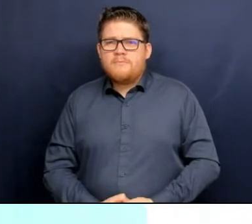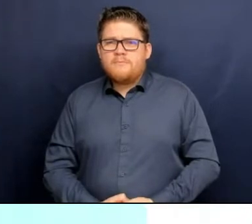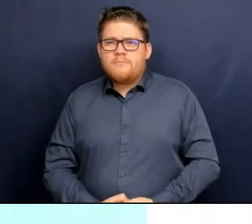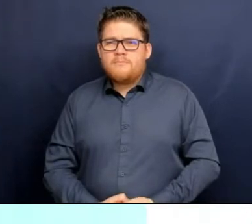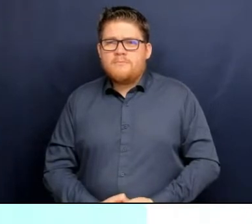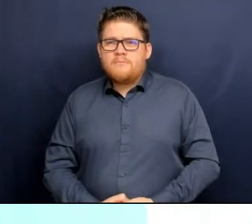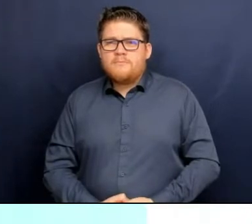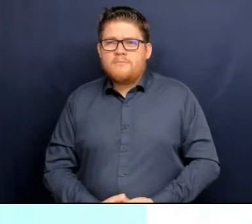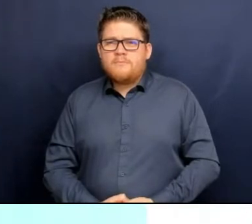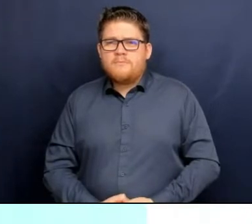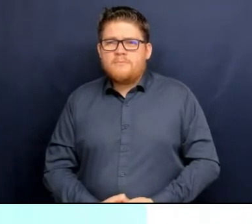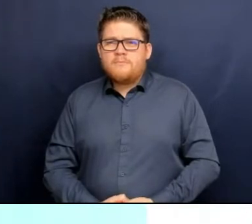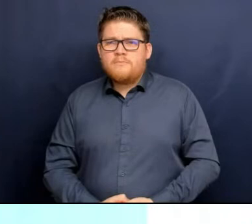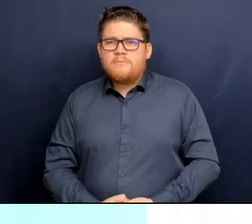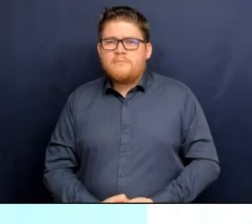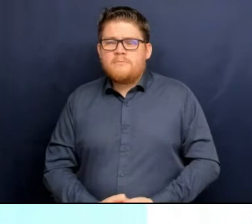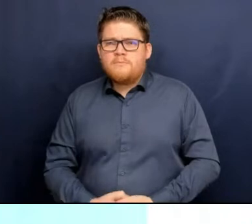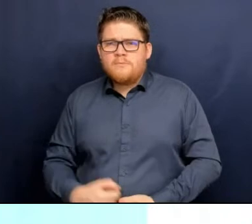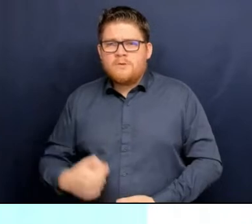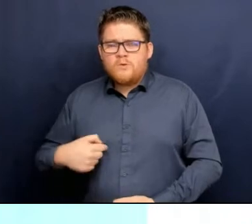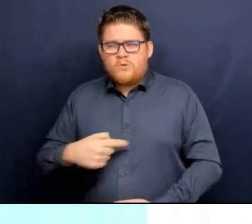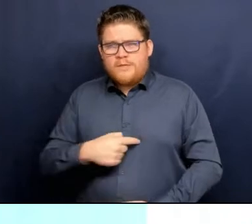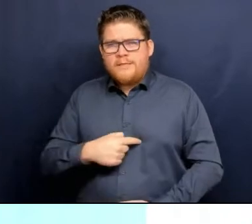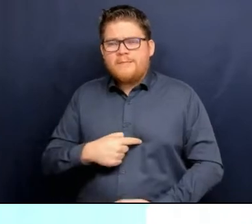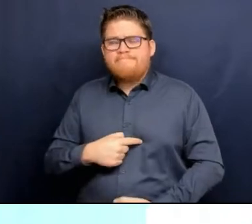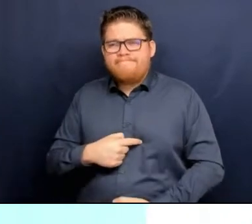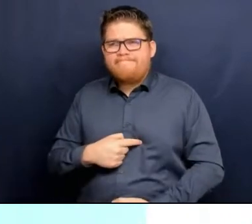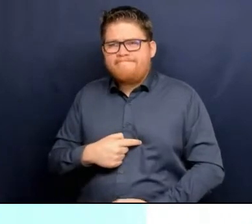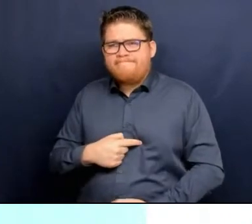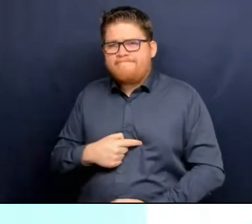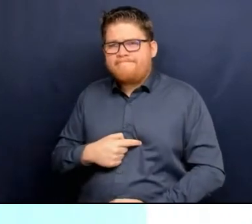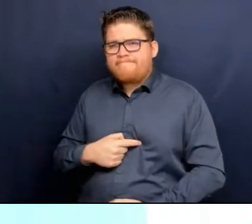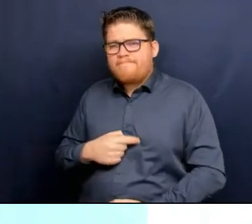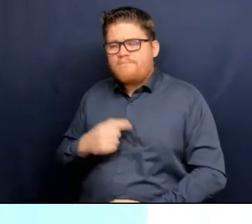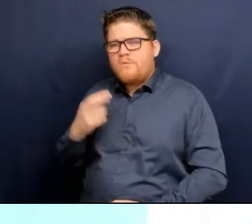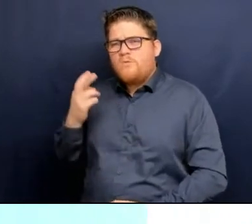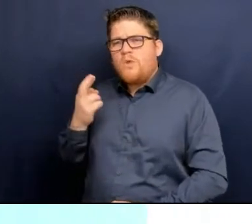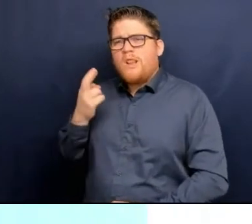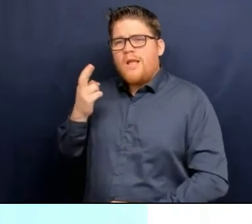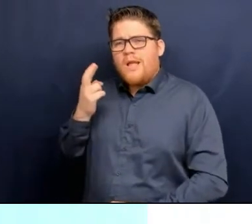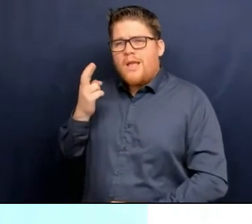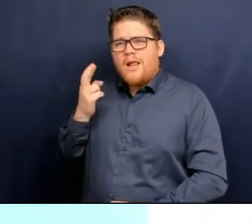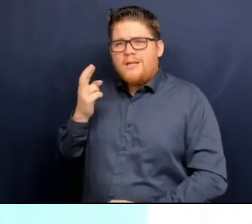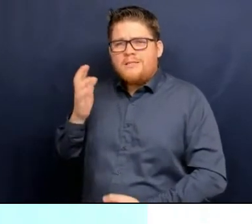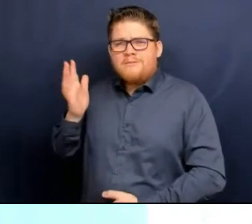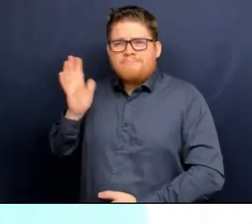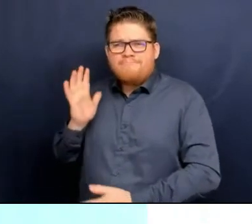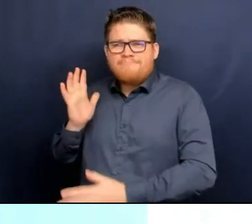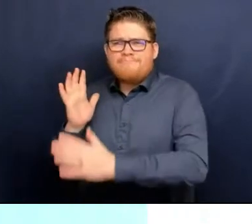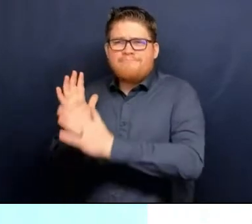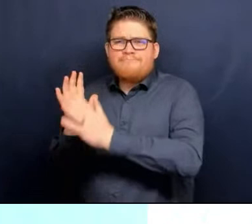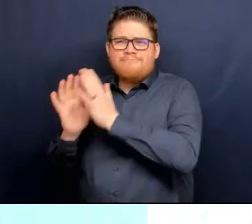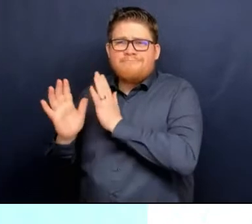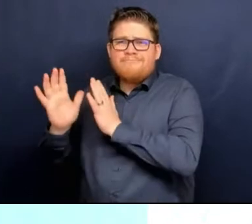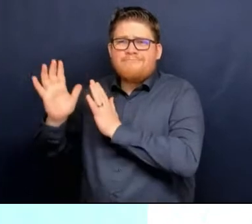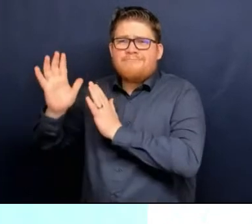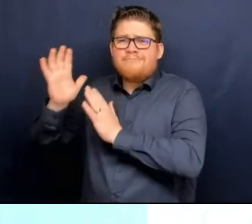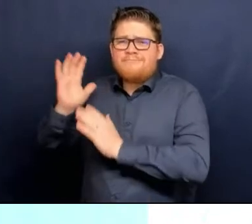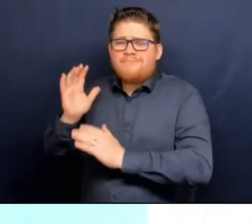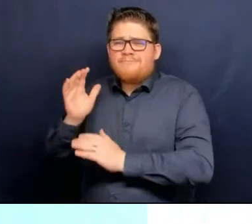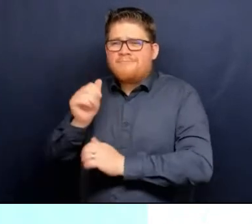We realize that's through difficult times. And it's hard to put the past behind